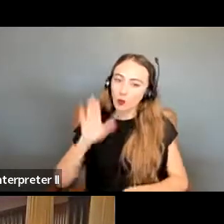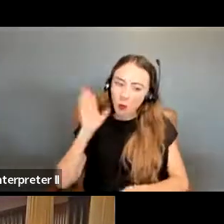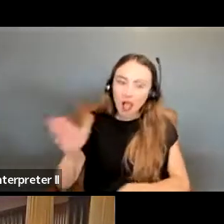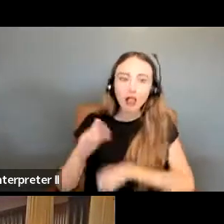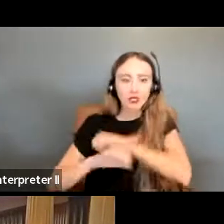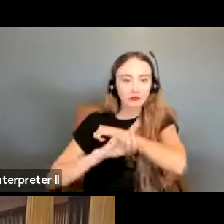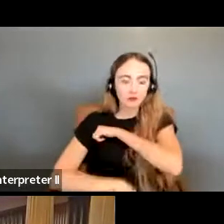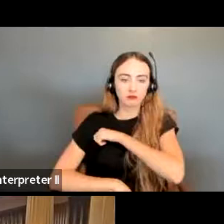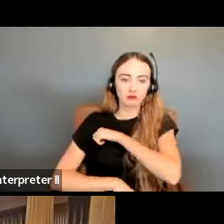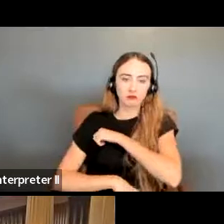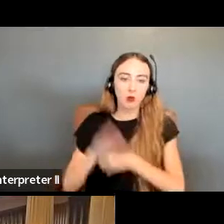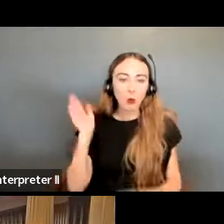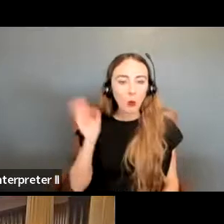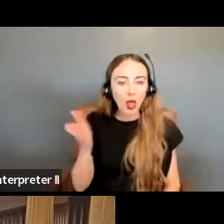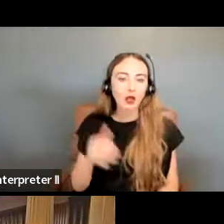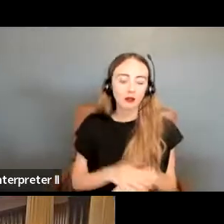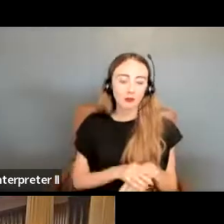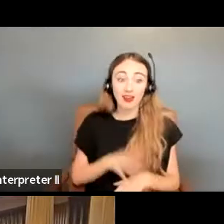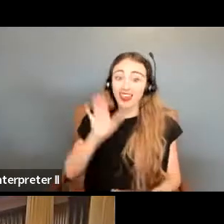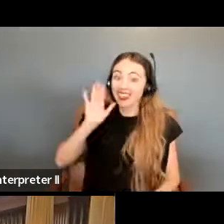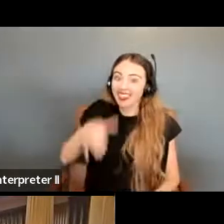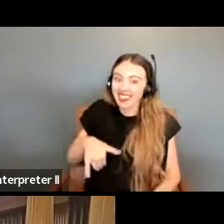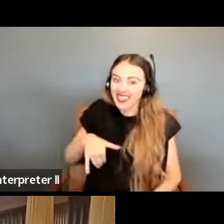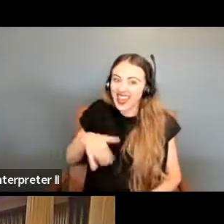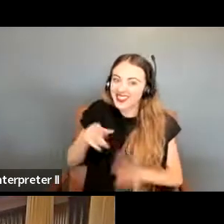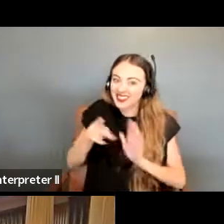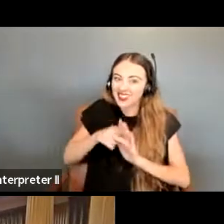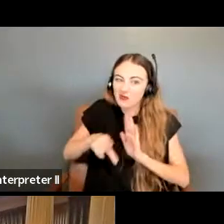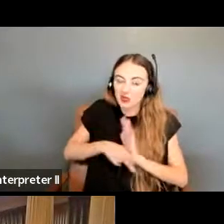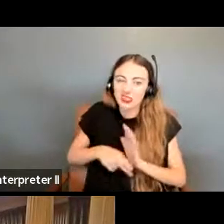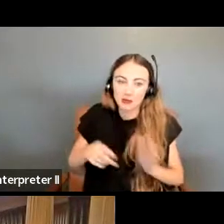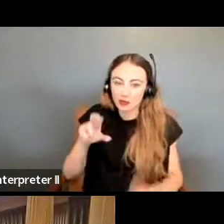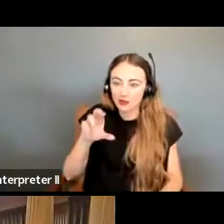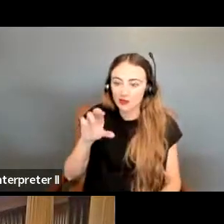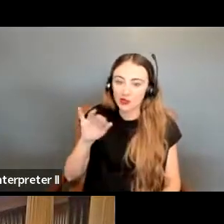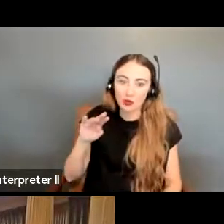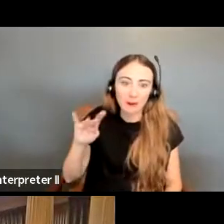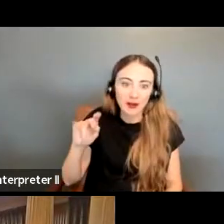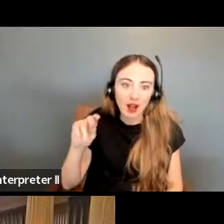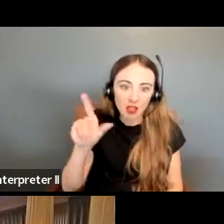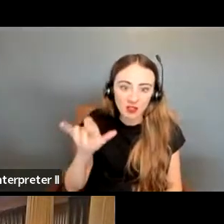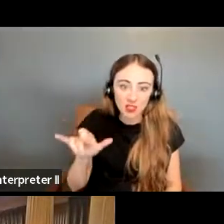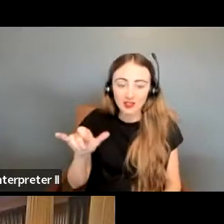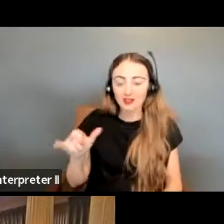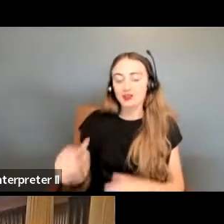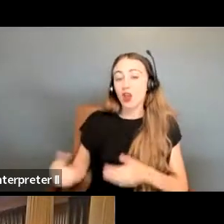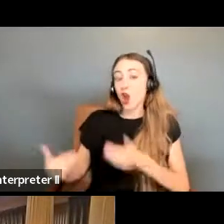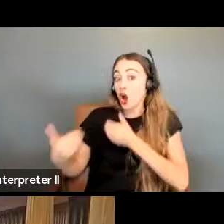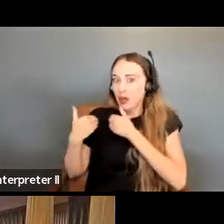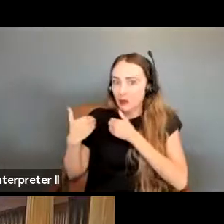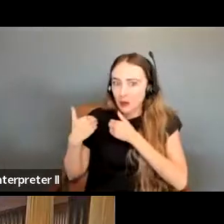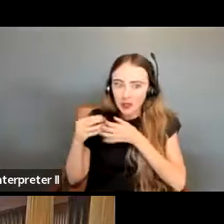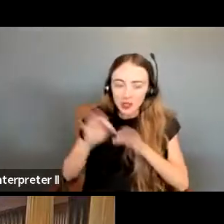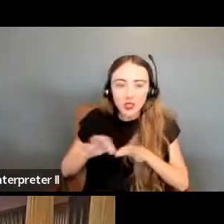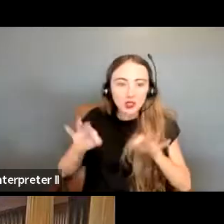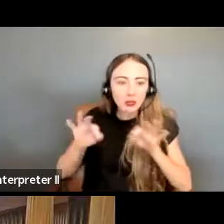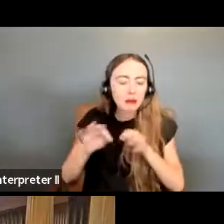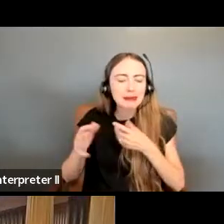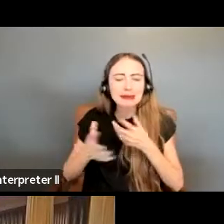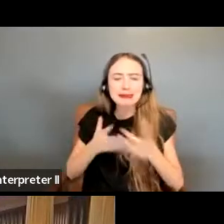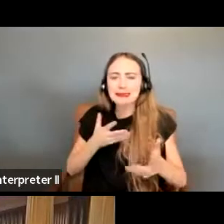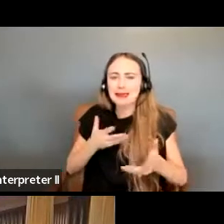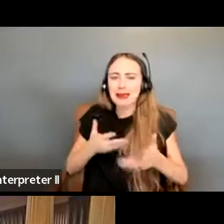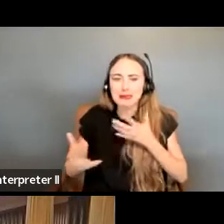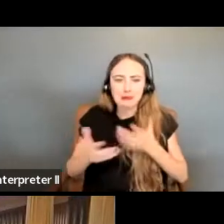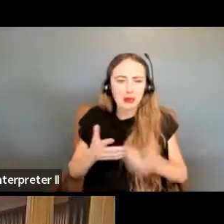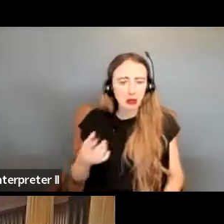the swiftness of the punishment. This is a fundamental principle of criminology. Accountability matters, obviously. No council member up here